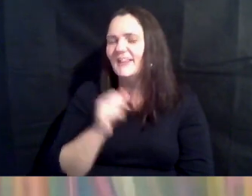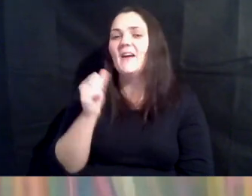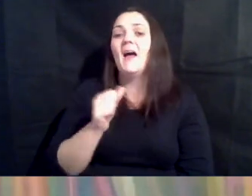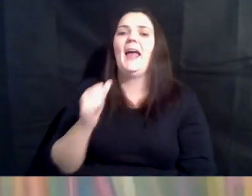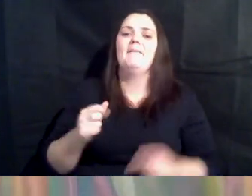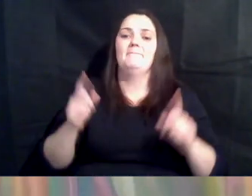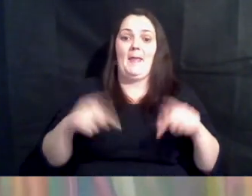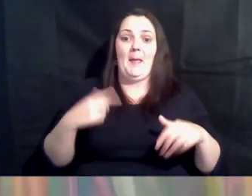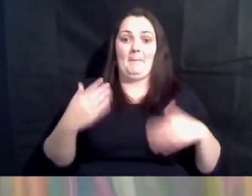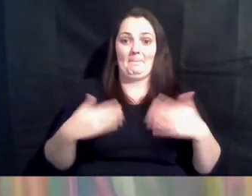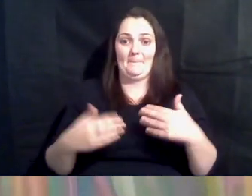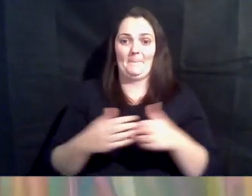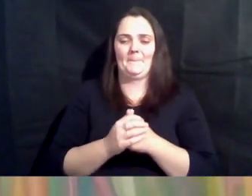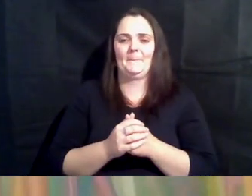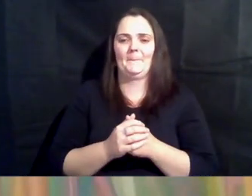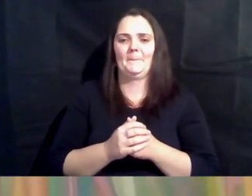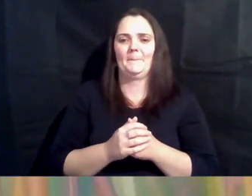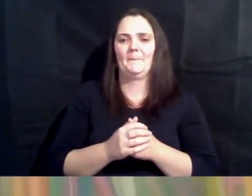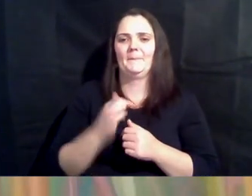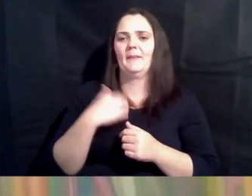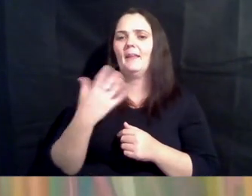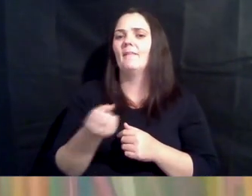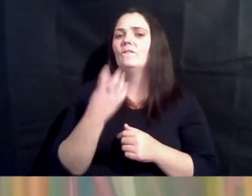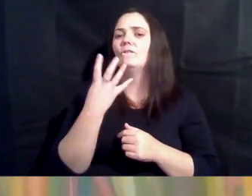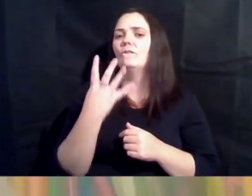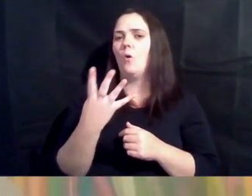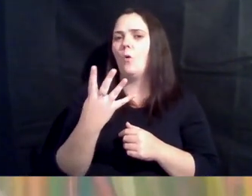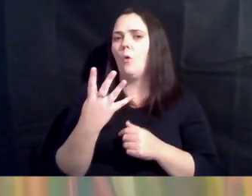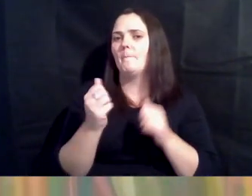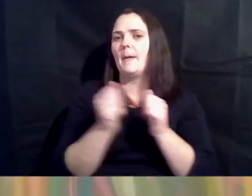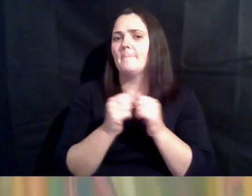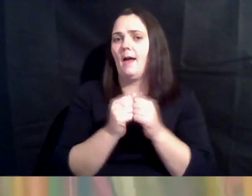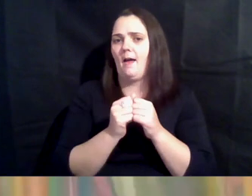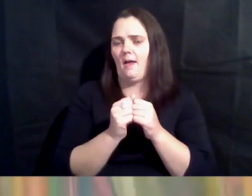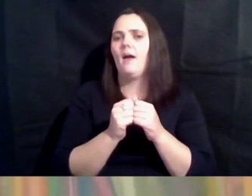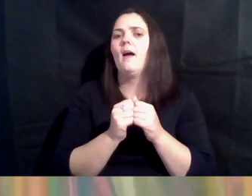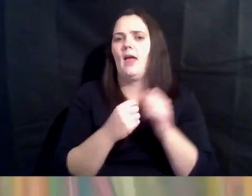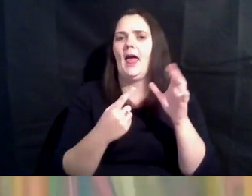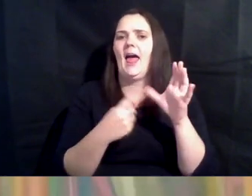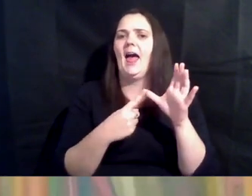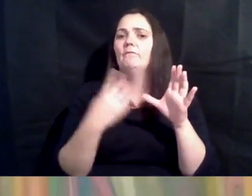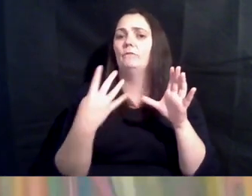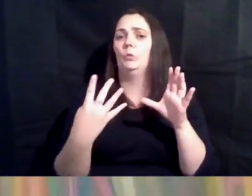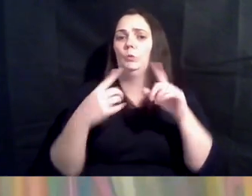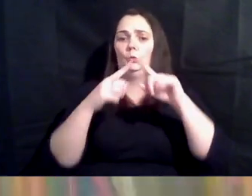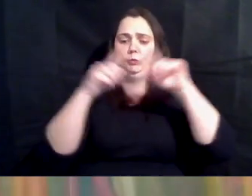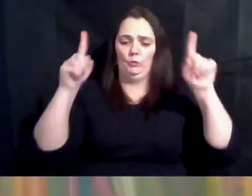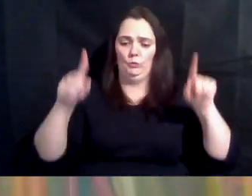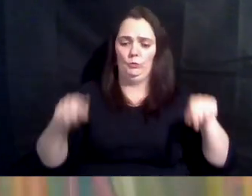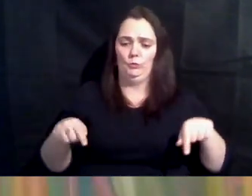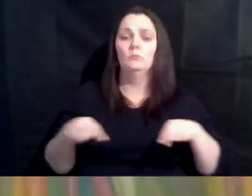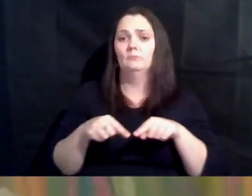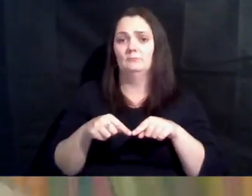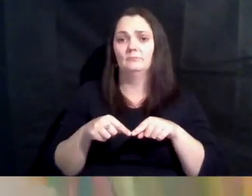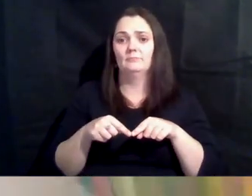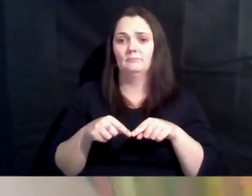let's launch into it. So what I have here is I have 4 sheets of A4 paper. Very truthfully, I actually